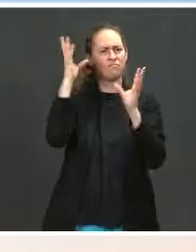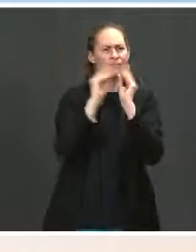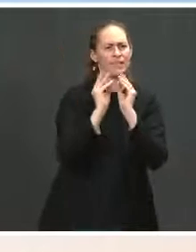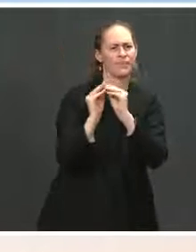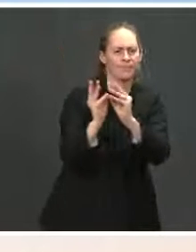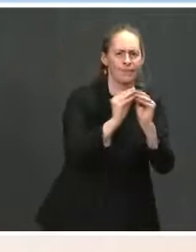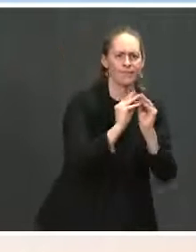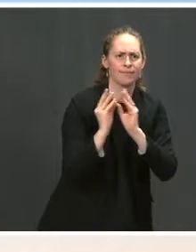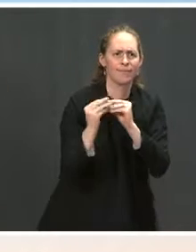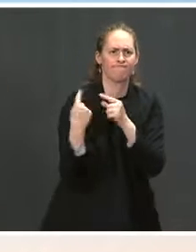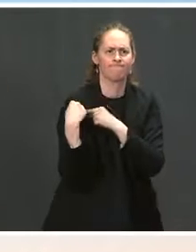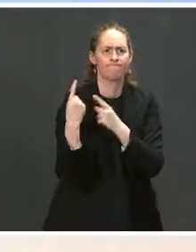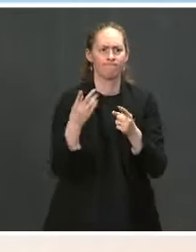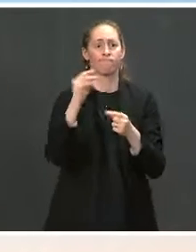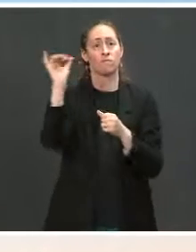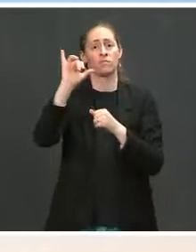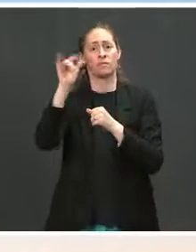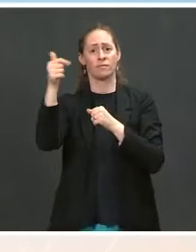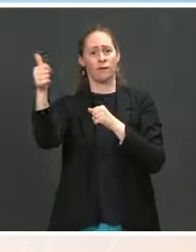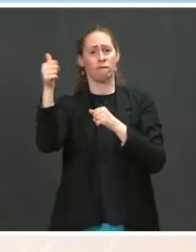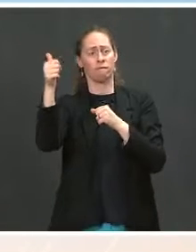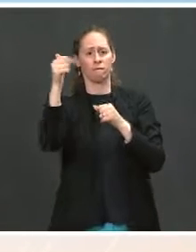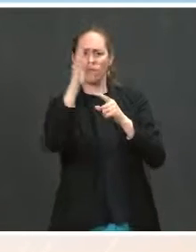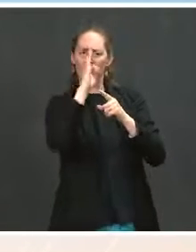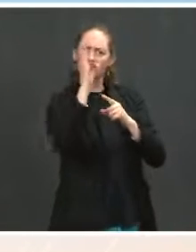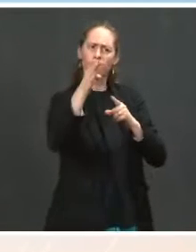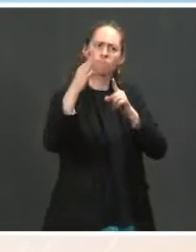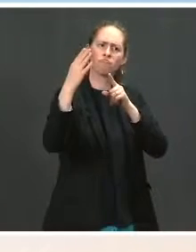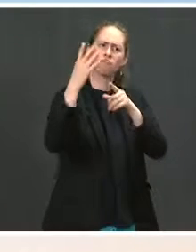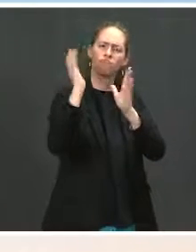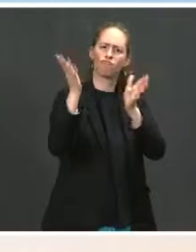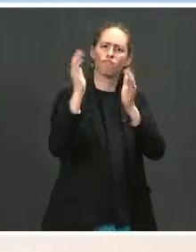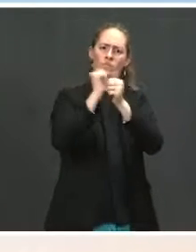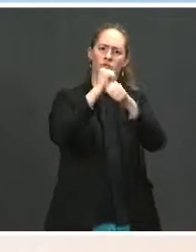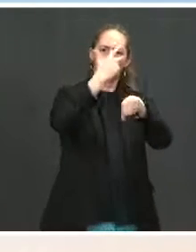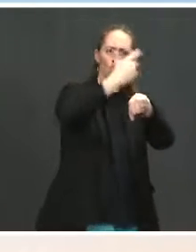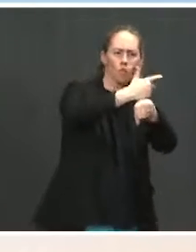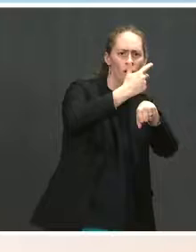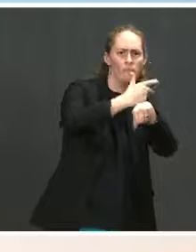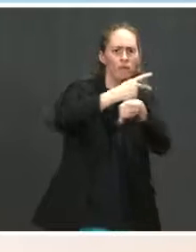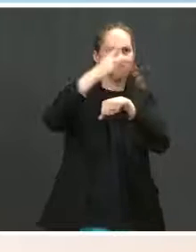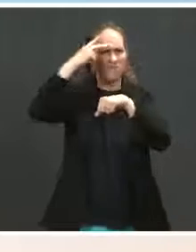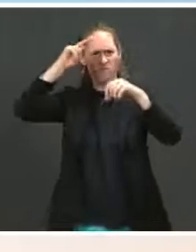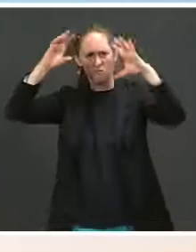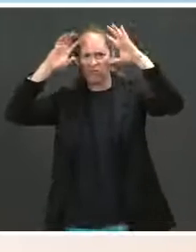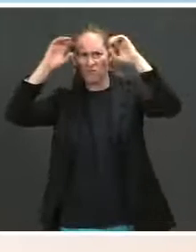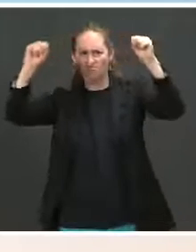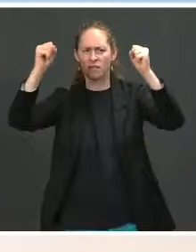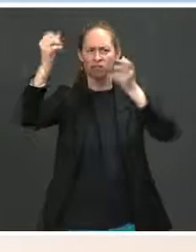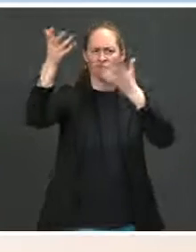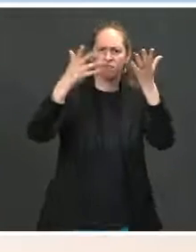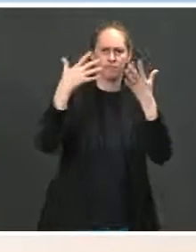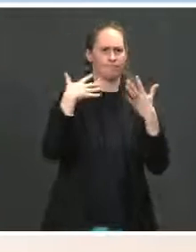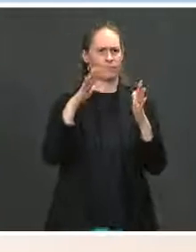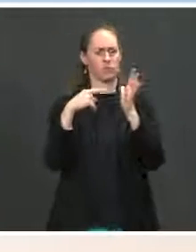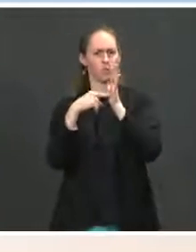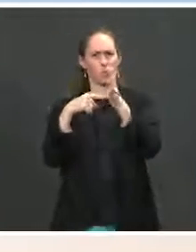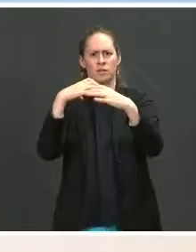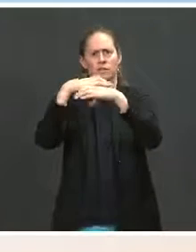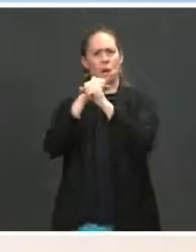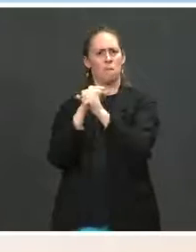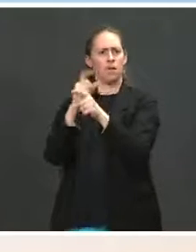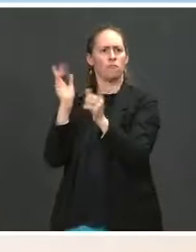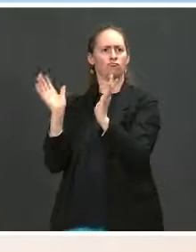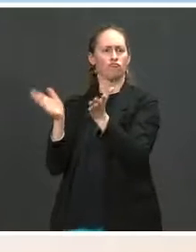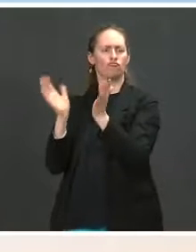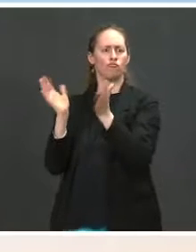spoke directly with the presidents of Mexico and Guatemala recently, and I believe we read out those calls, and we made an announcement about steps we were taking, or